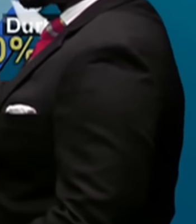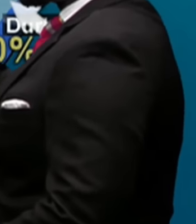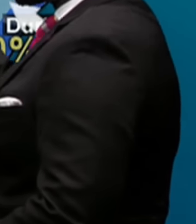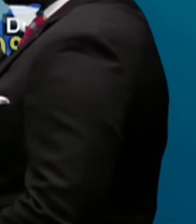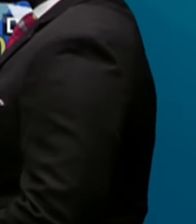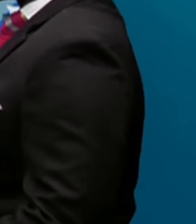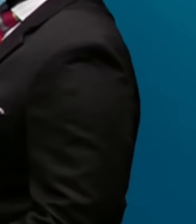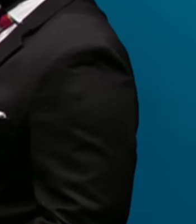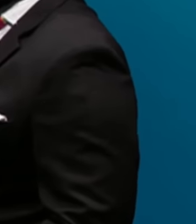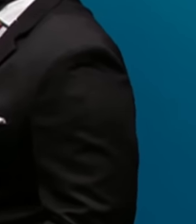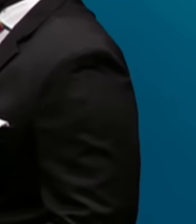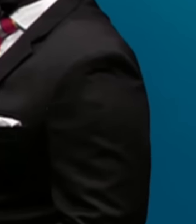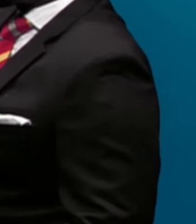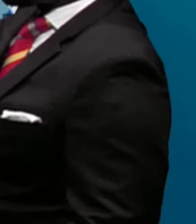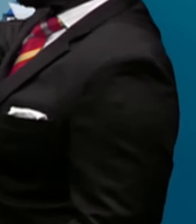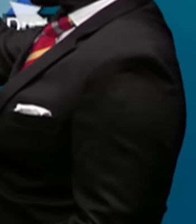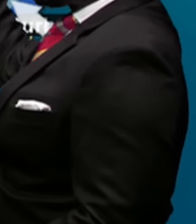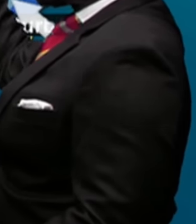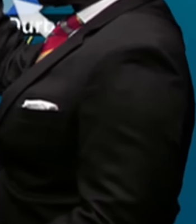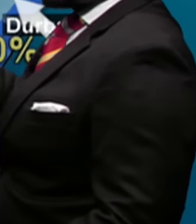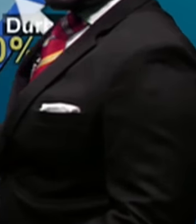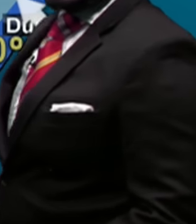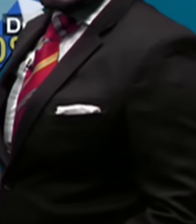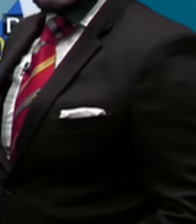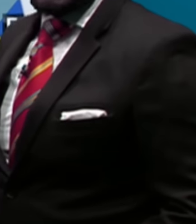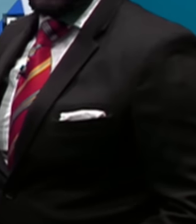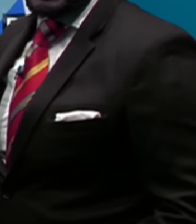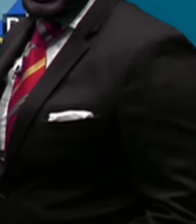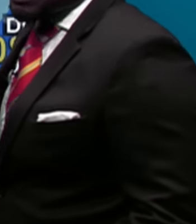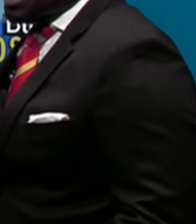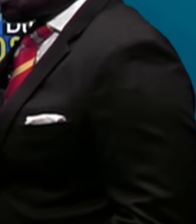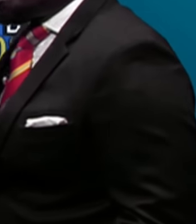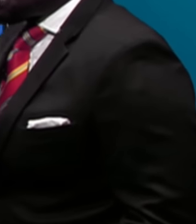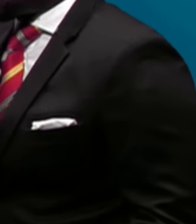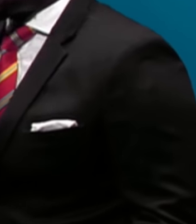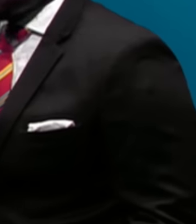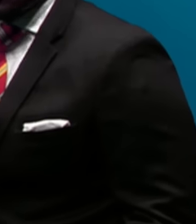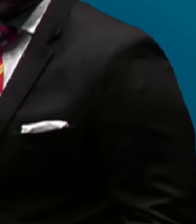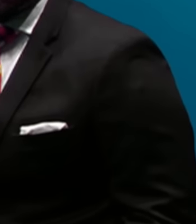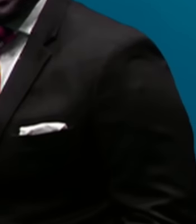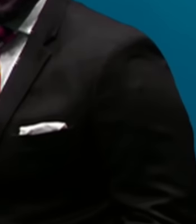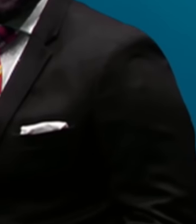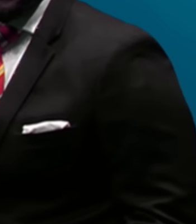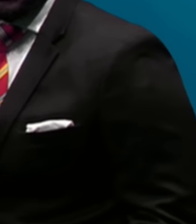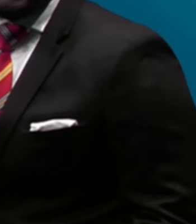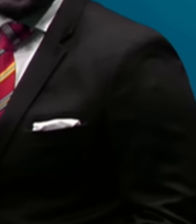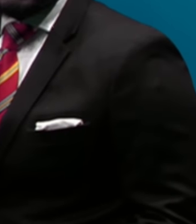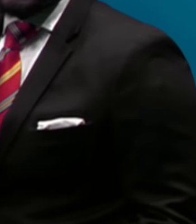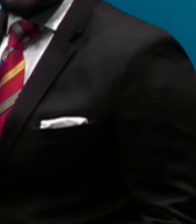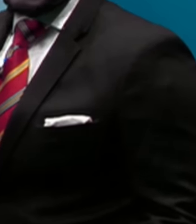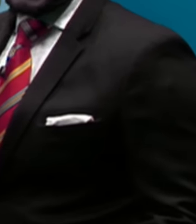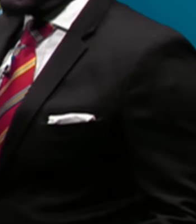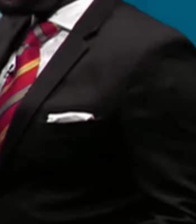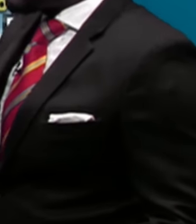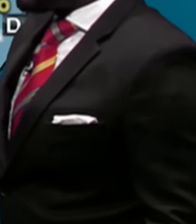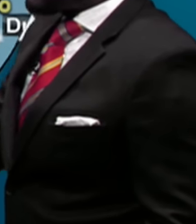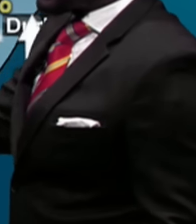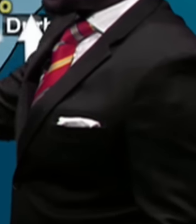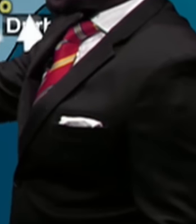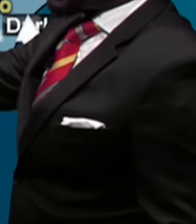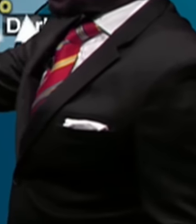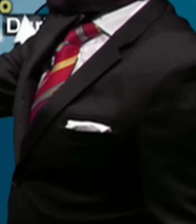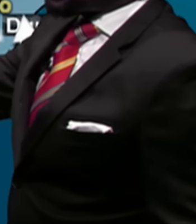na ha Lesotho go tla jala ka re Mafikeng ba re shebile o le bua le hole di tlahle ditoti ha ka thoko go mabopo ho ntse go bana fela hore ha pula se boletseng ho sane pula